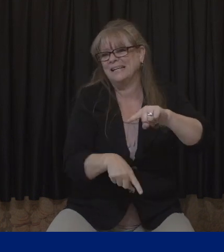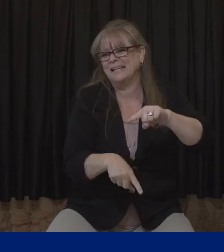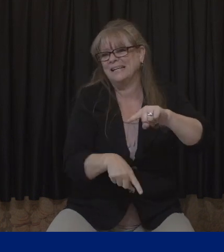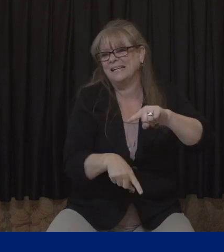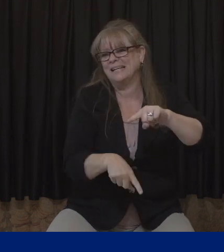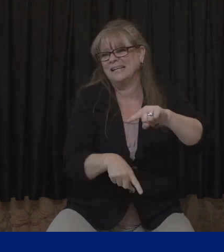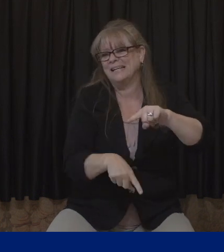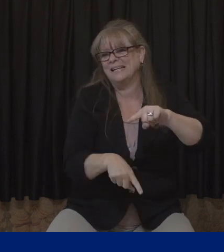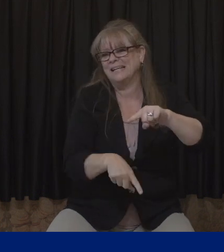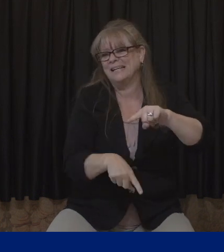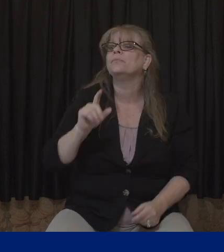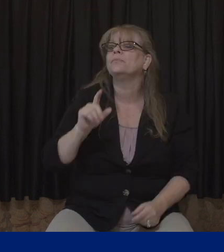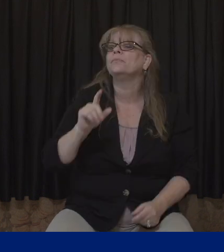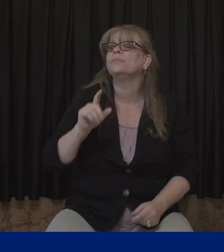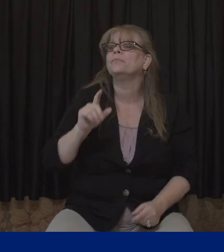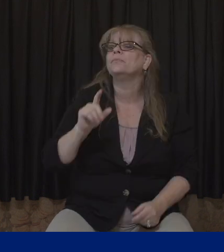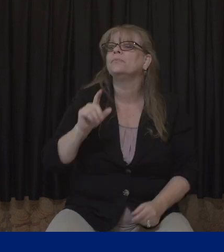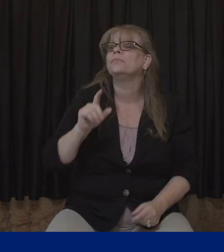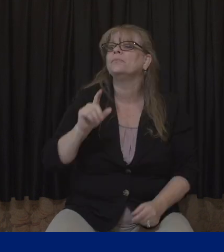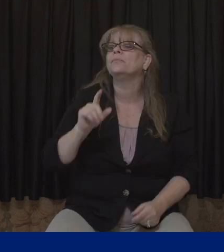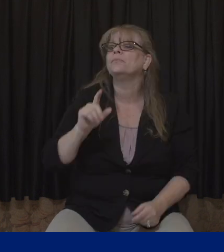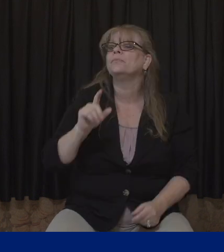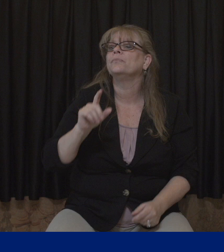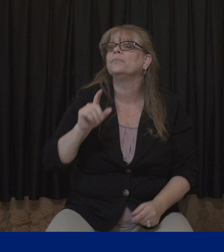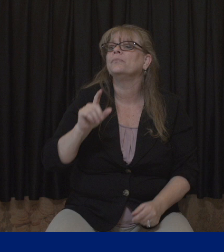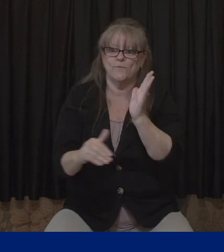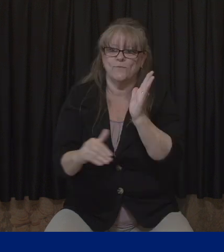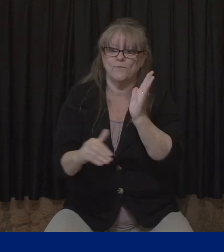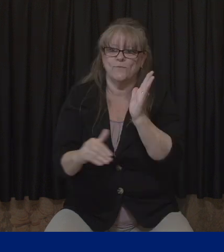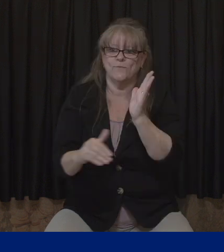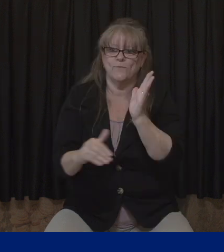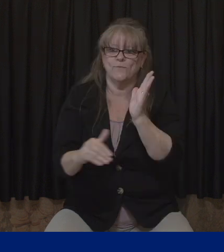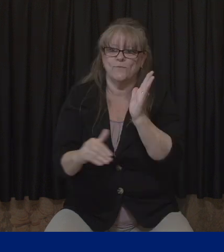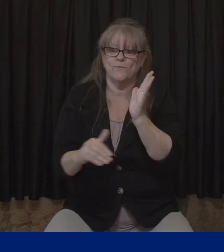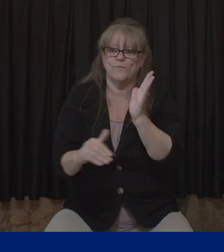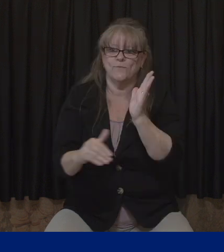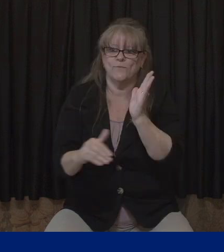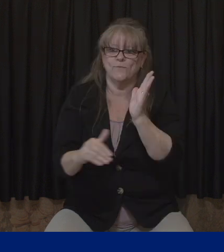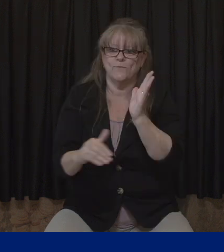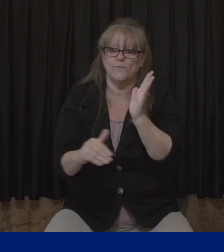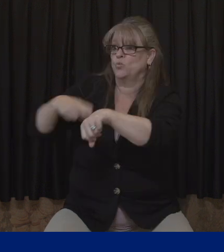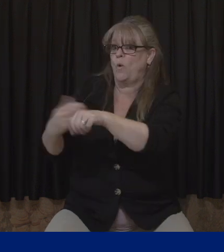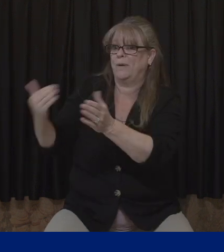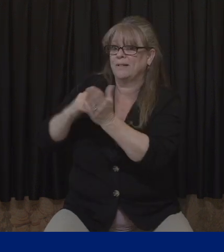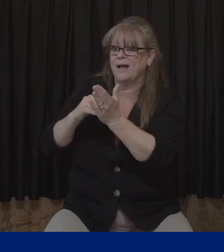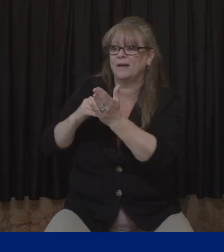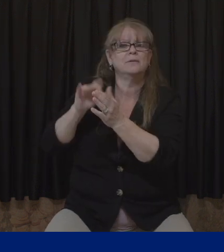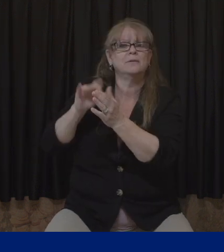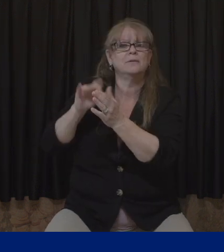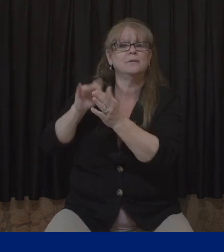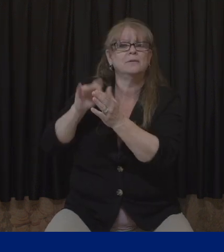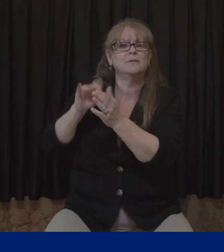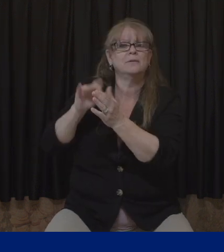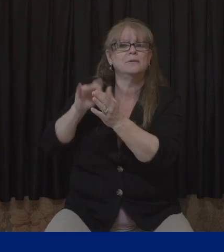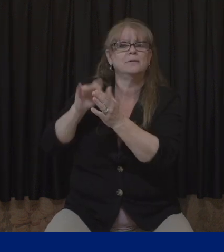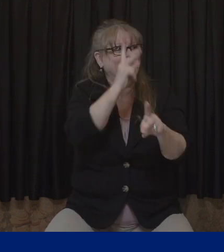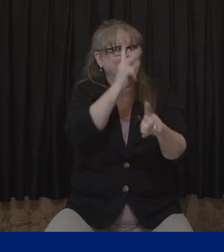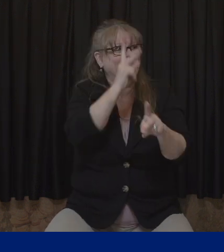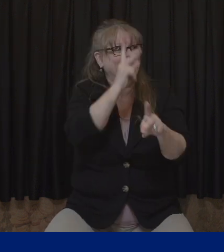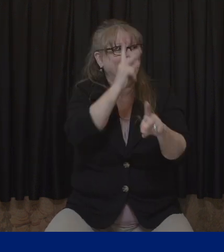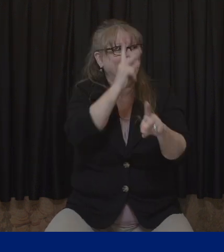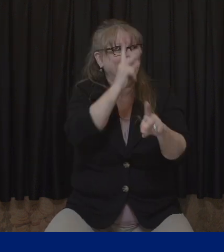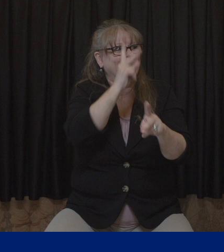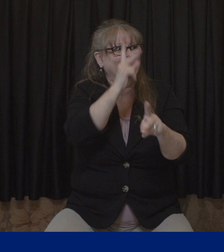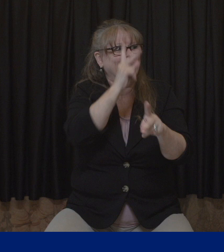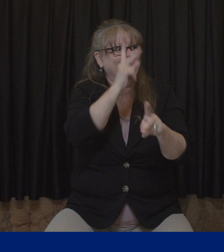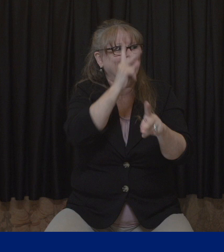had the opportunity that we need to continue social distancing after the stay-at-home order ends. The goal was never to eradicate the virus in the